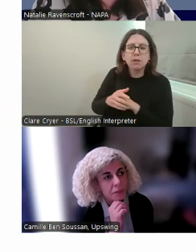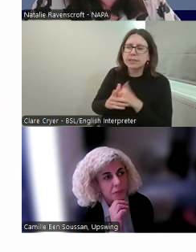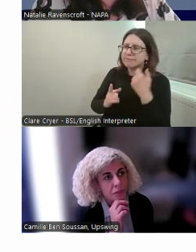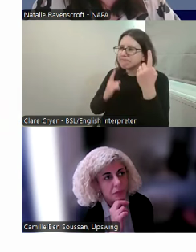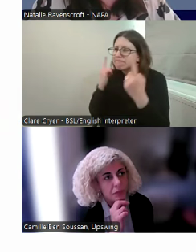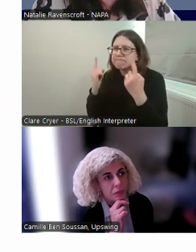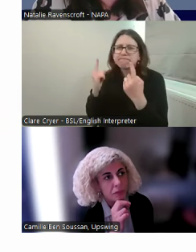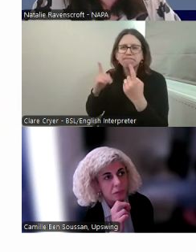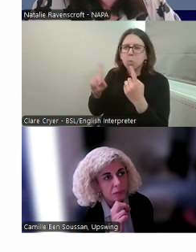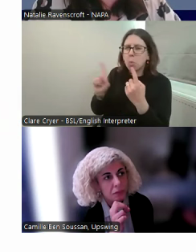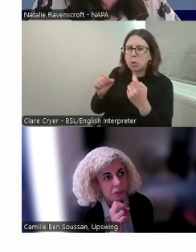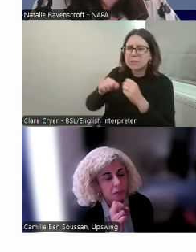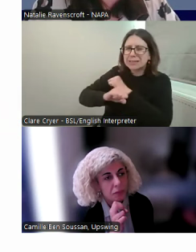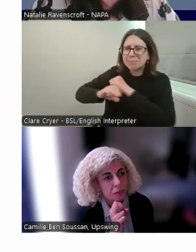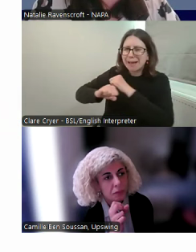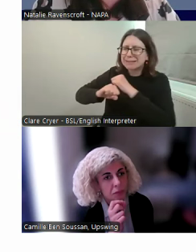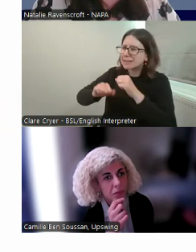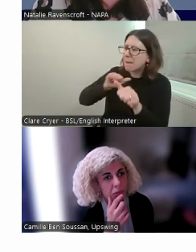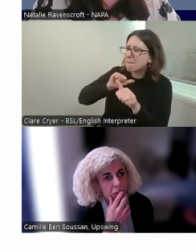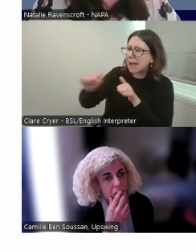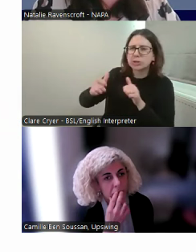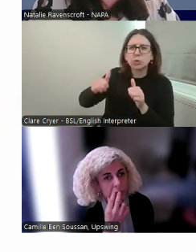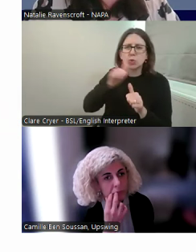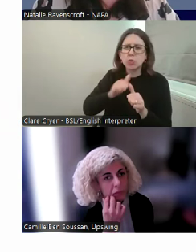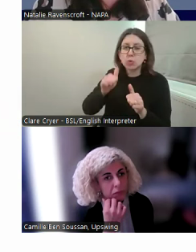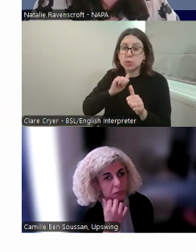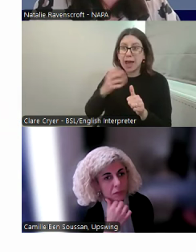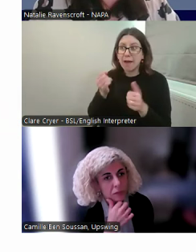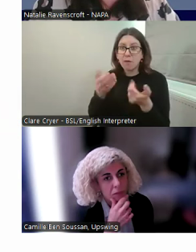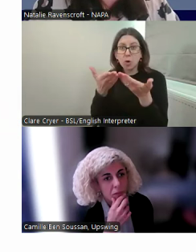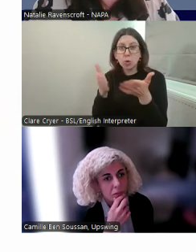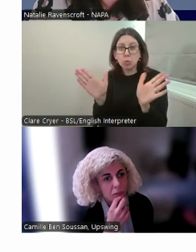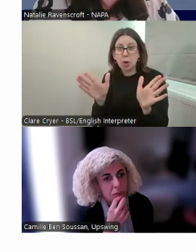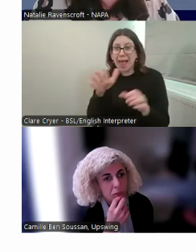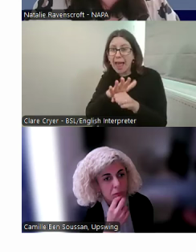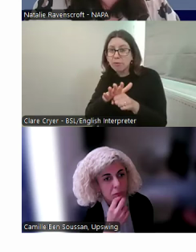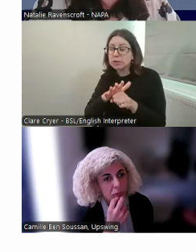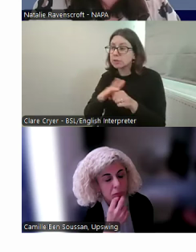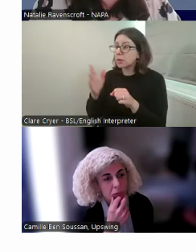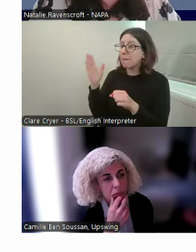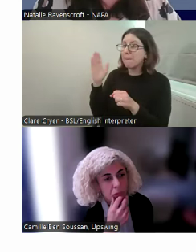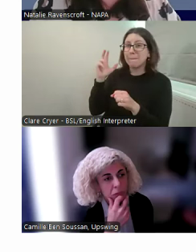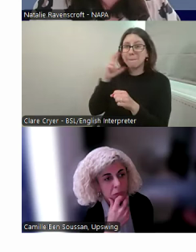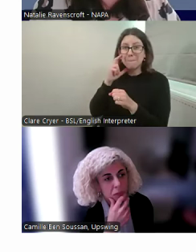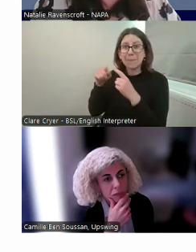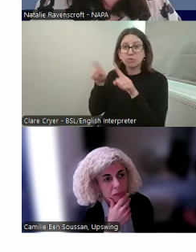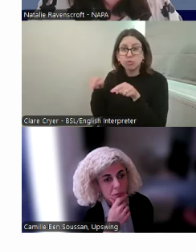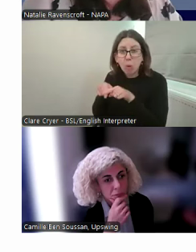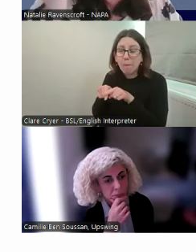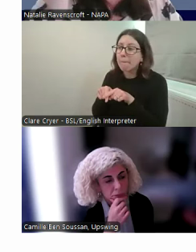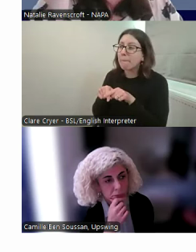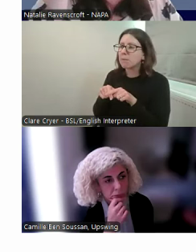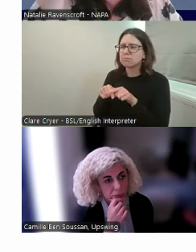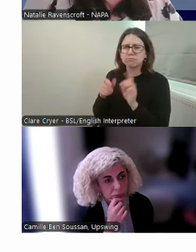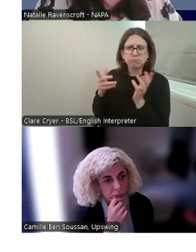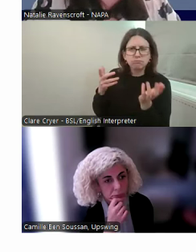spaces that can be used. So from the communal living areas and social areas to bedrooms, what's on and off the table